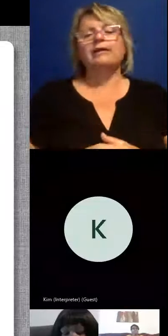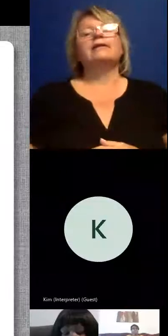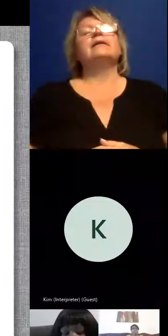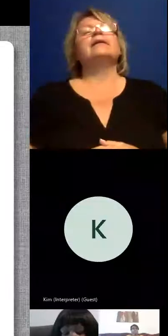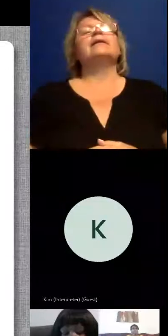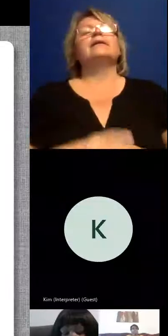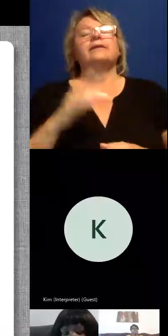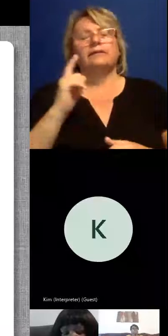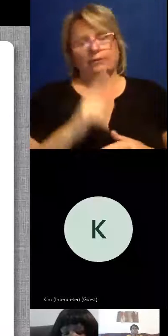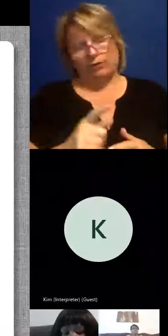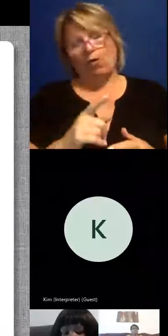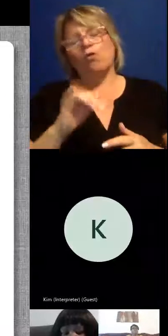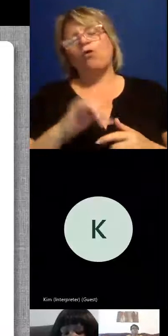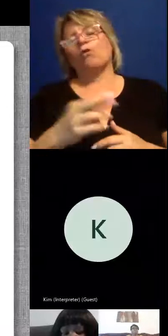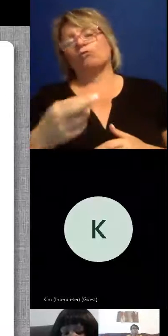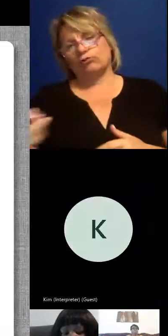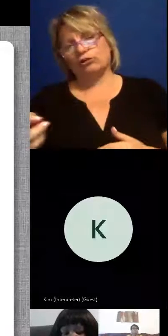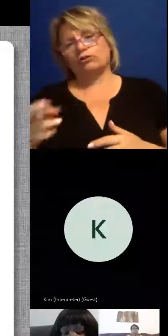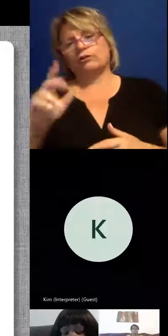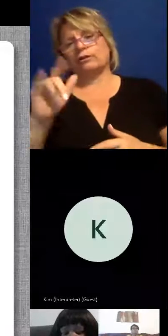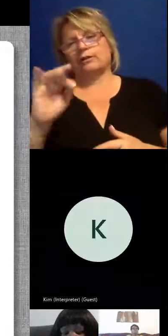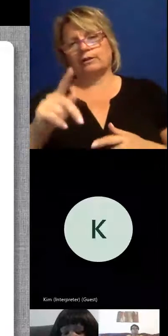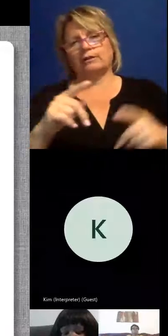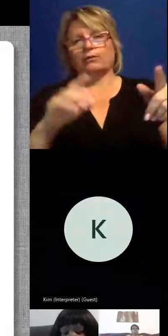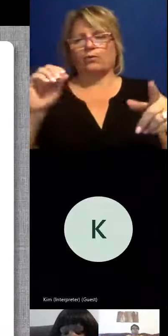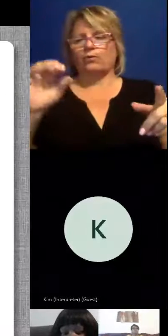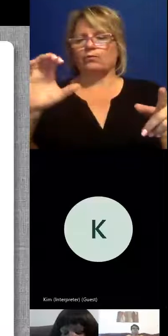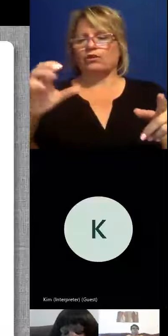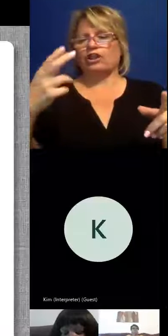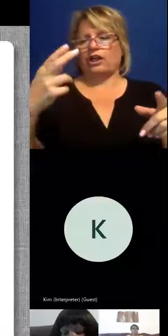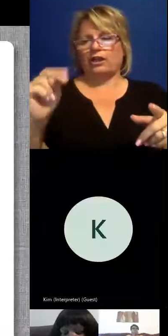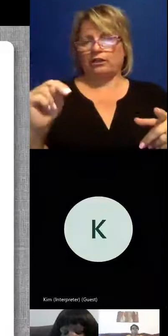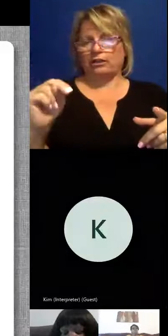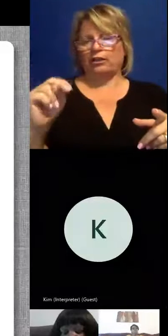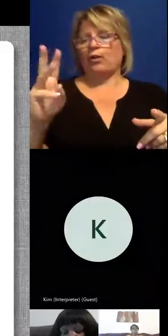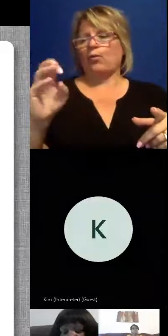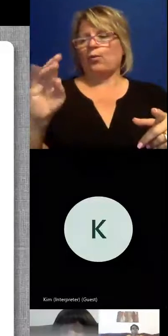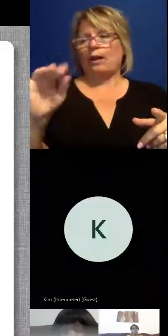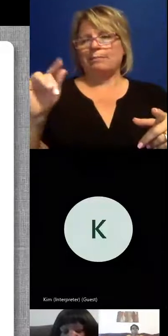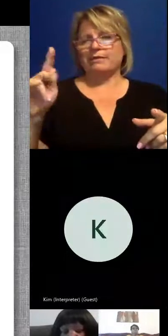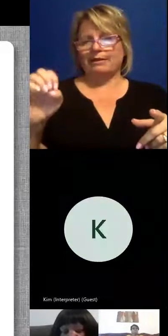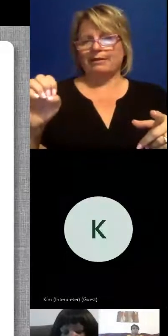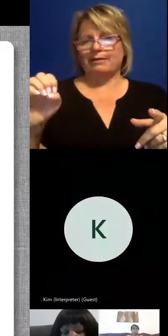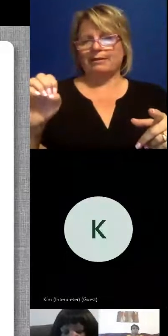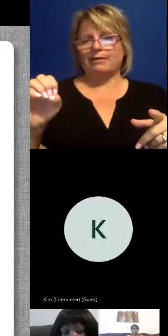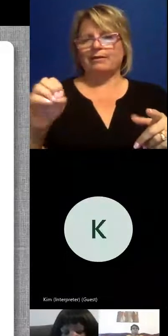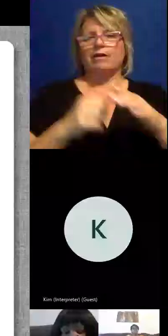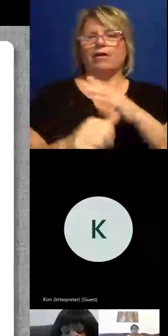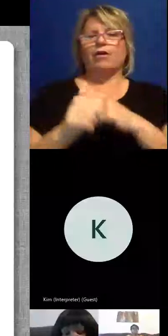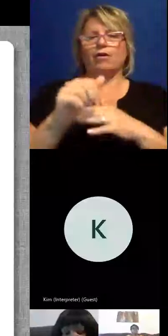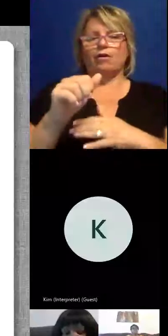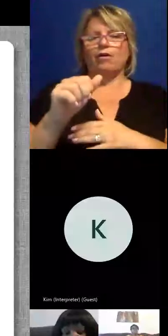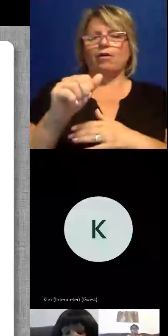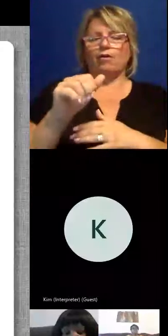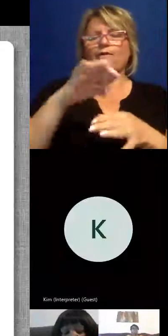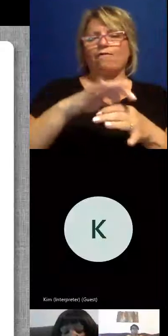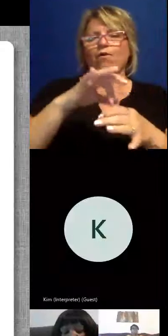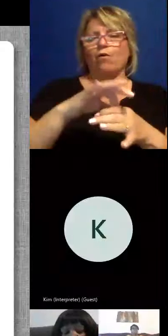these resources are on OCHN website under voting resources.